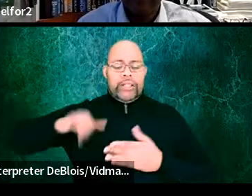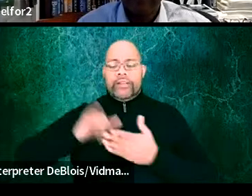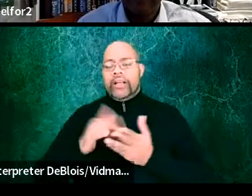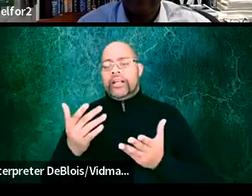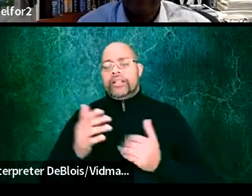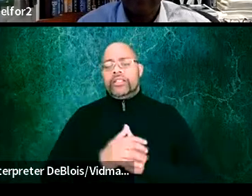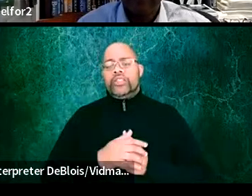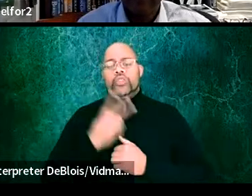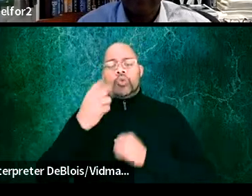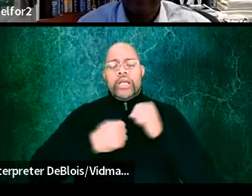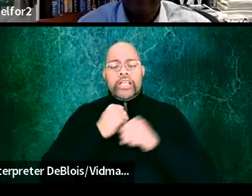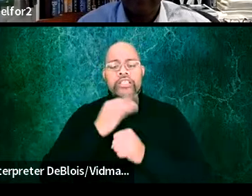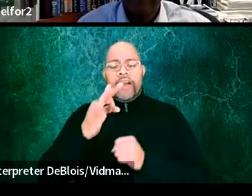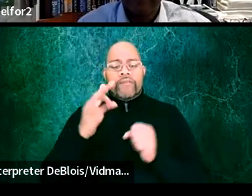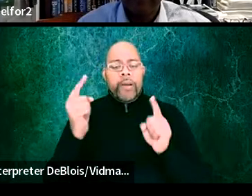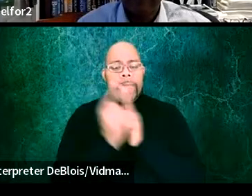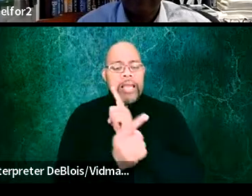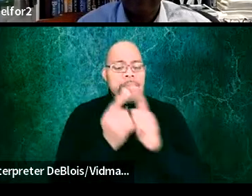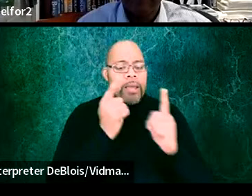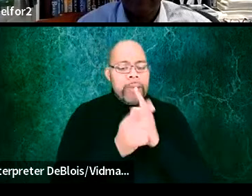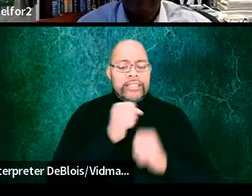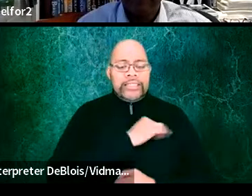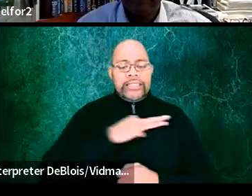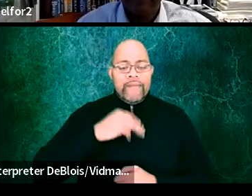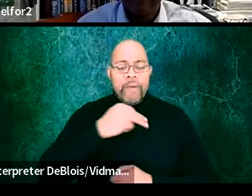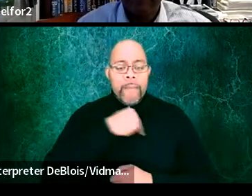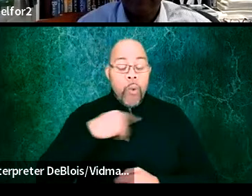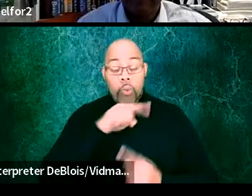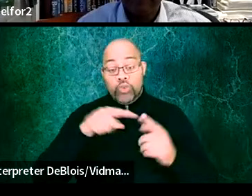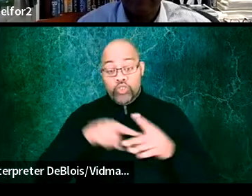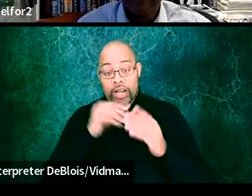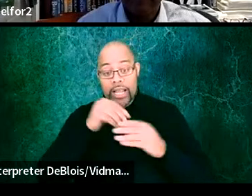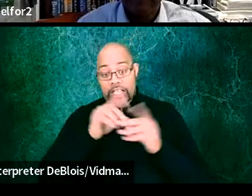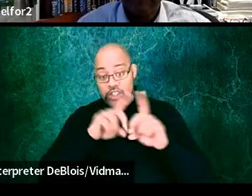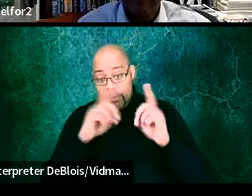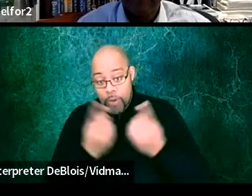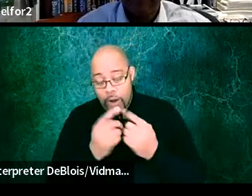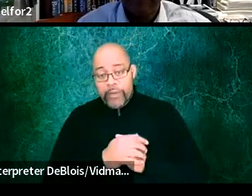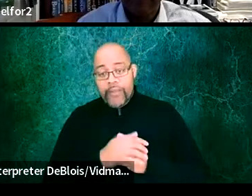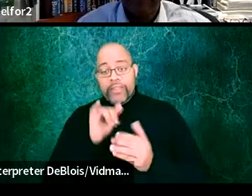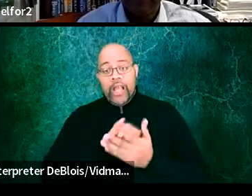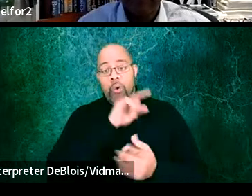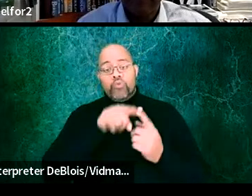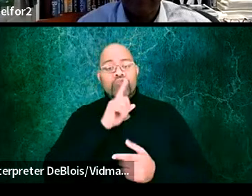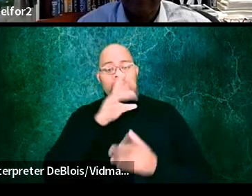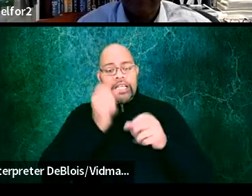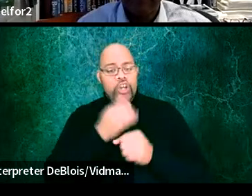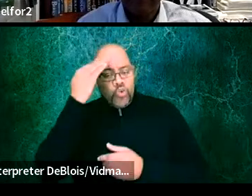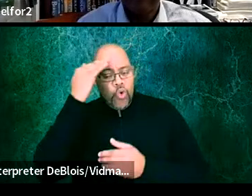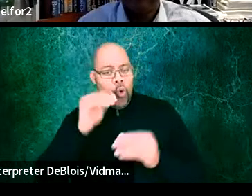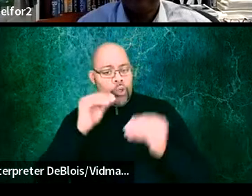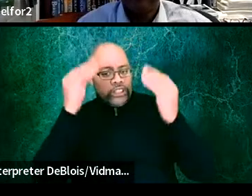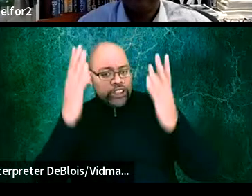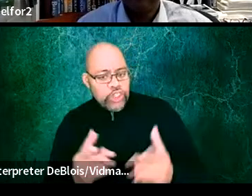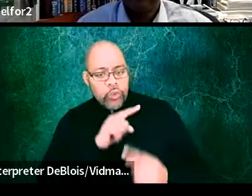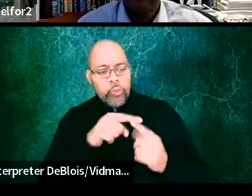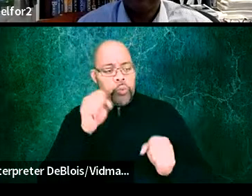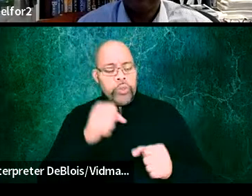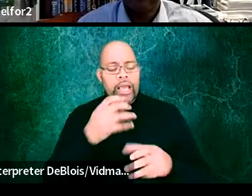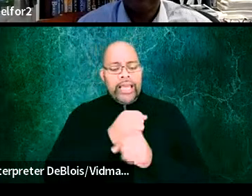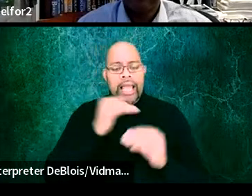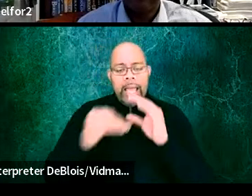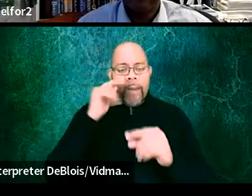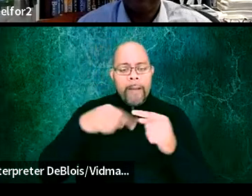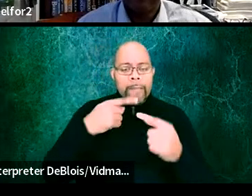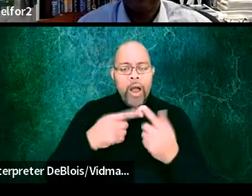of 2 years of meeting faculty members. Because once you're sort of in a department, that's when you really get to know the professors. That's when you sort of get emails